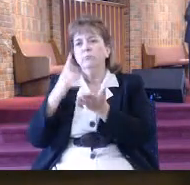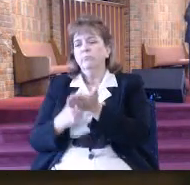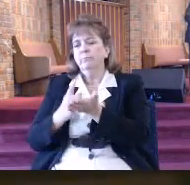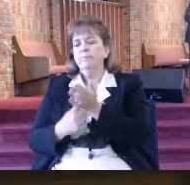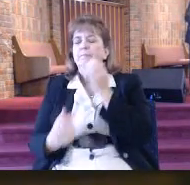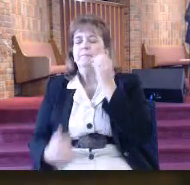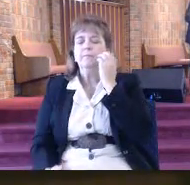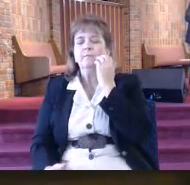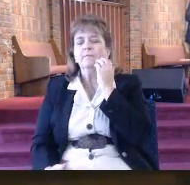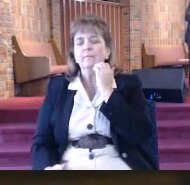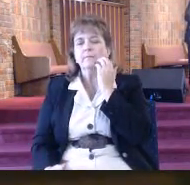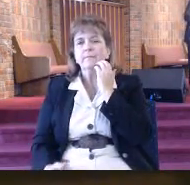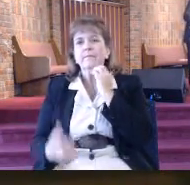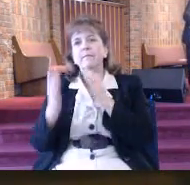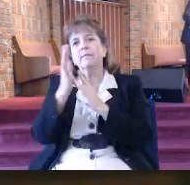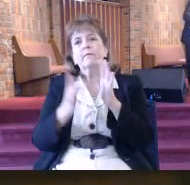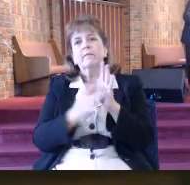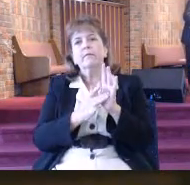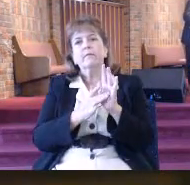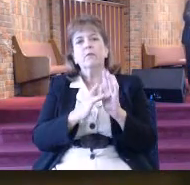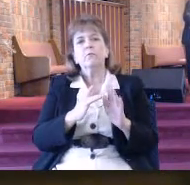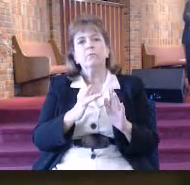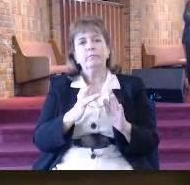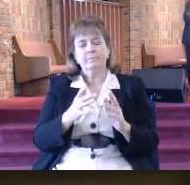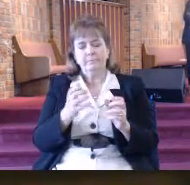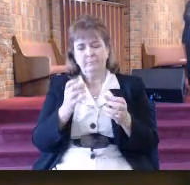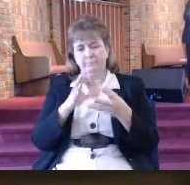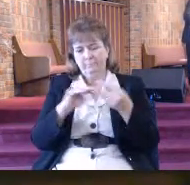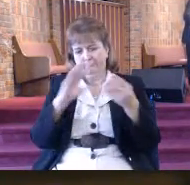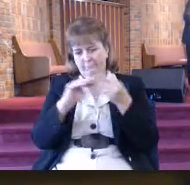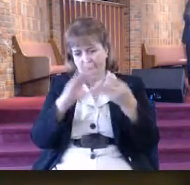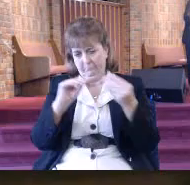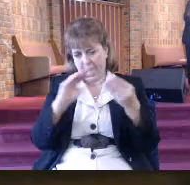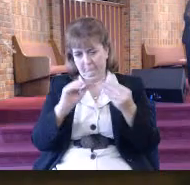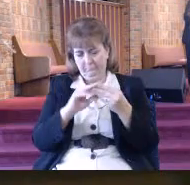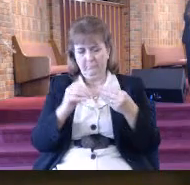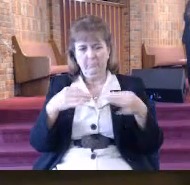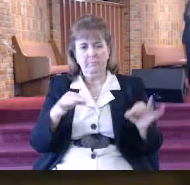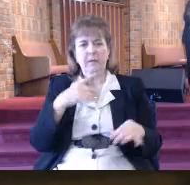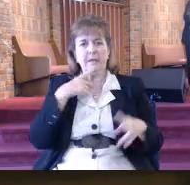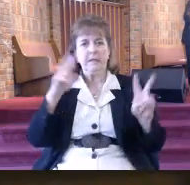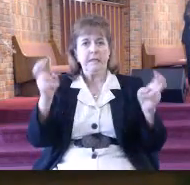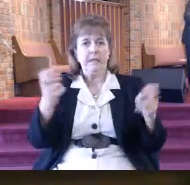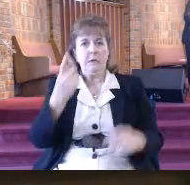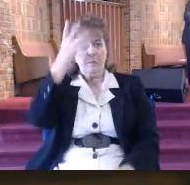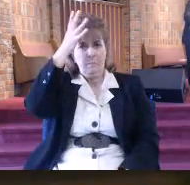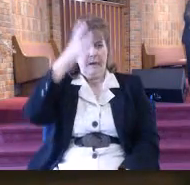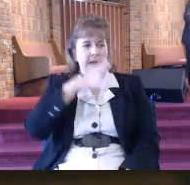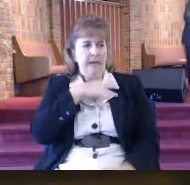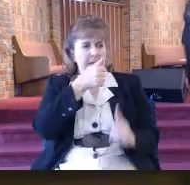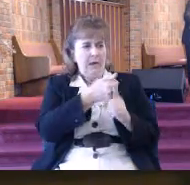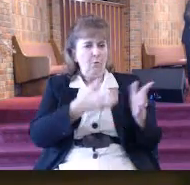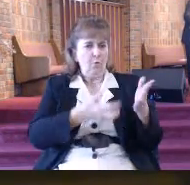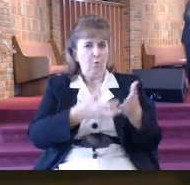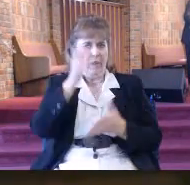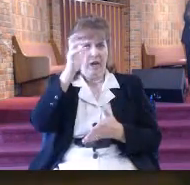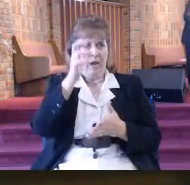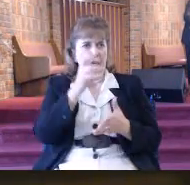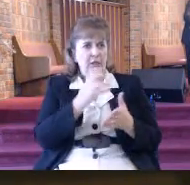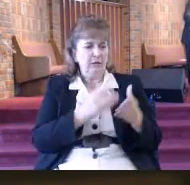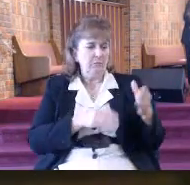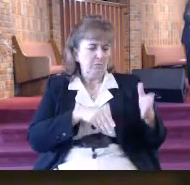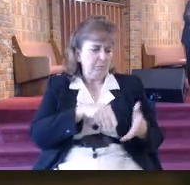Then he spoke a parable to them, saying, "The ground of a certain rich man yielded